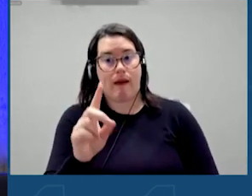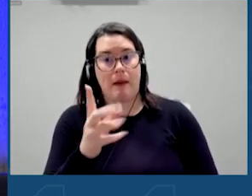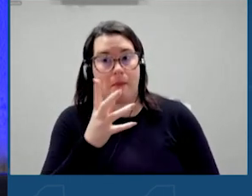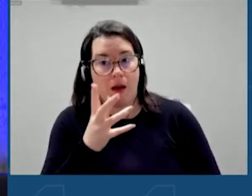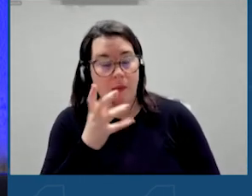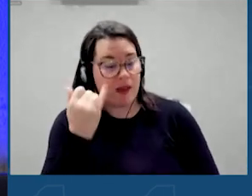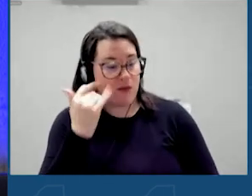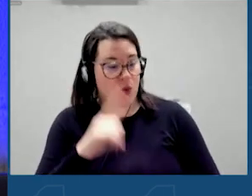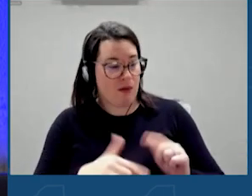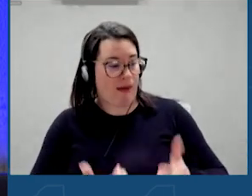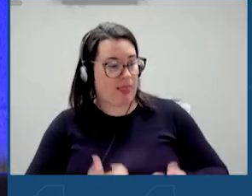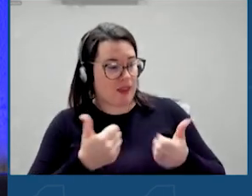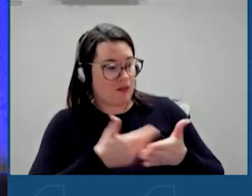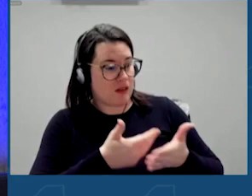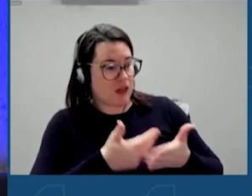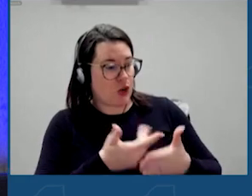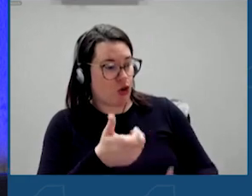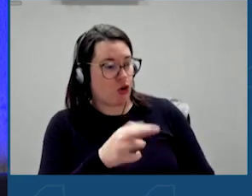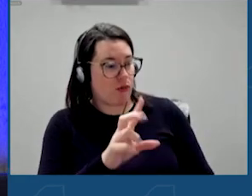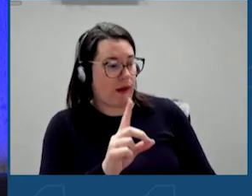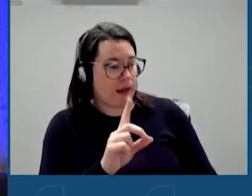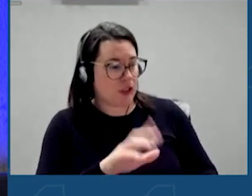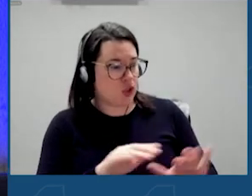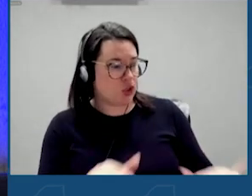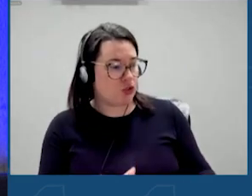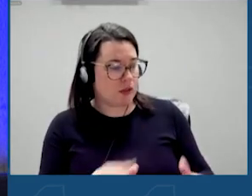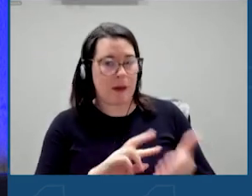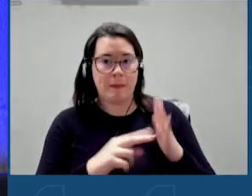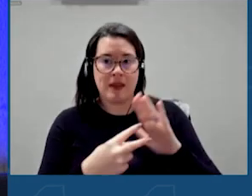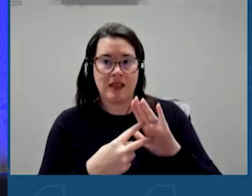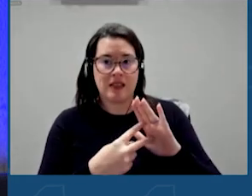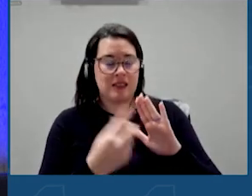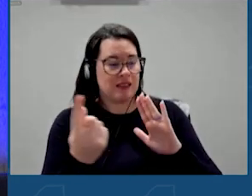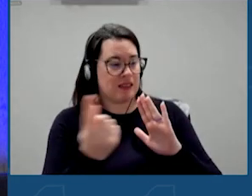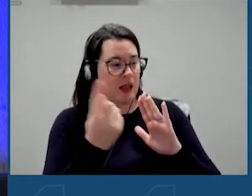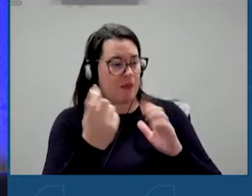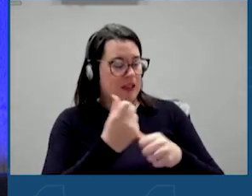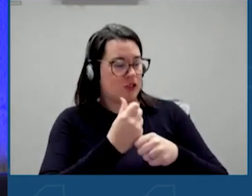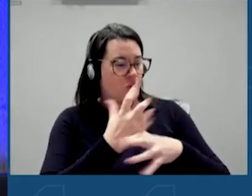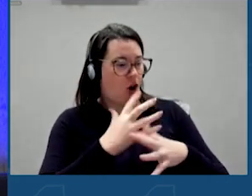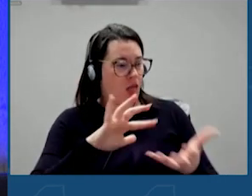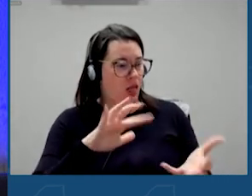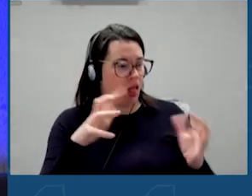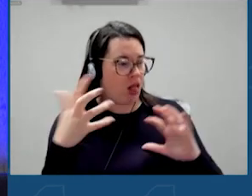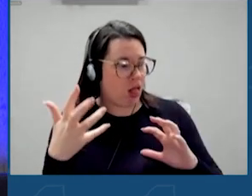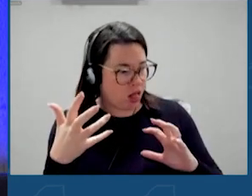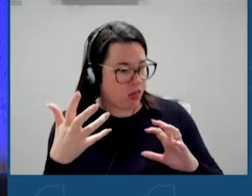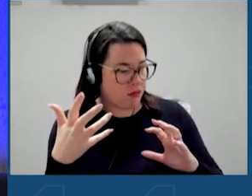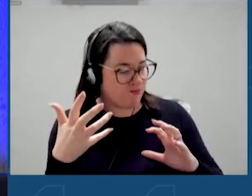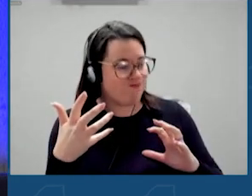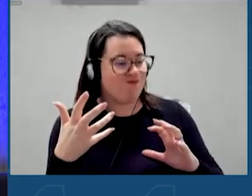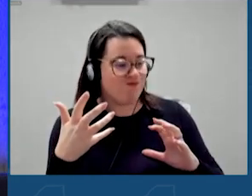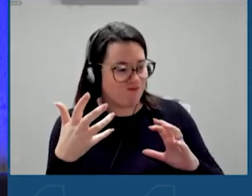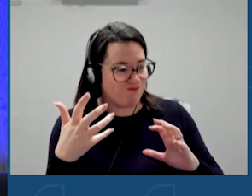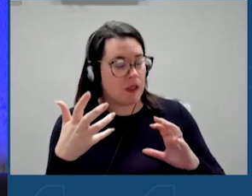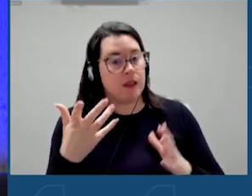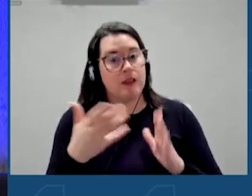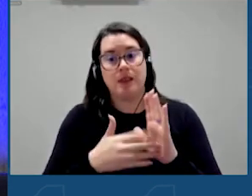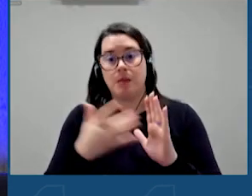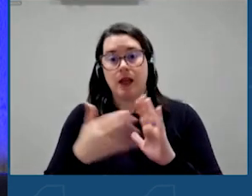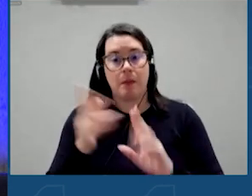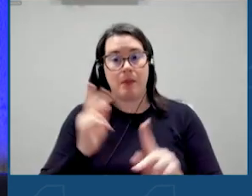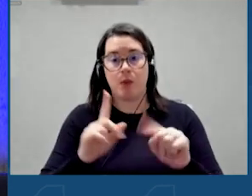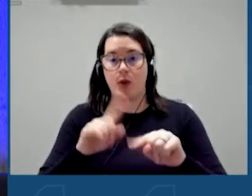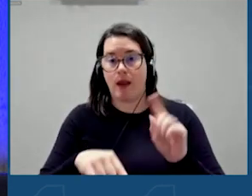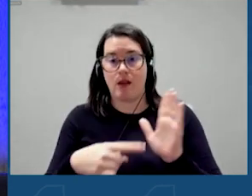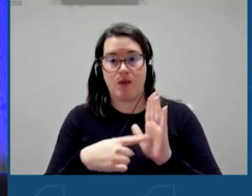grandchildren if you want to, something's breaking down. The social order, the fabric is breaking down. And in some cases, people can't afford to live in a